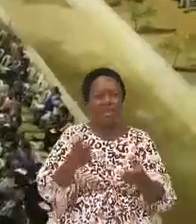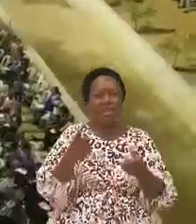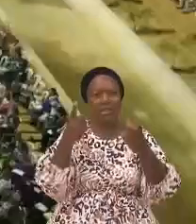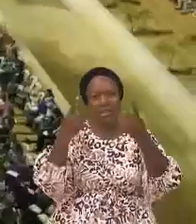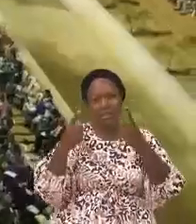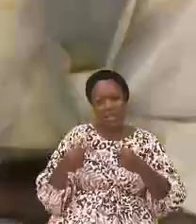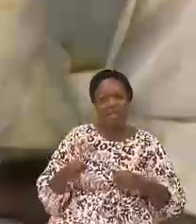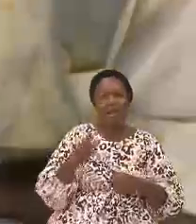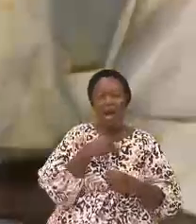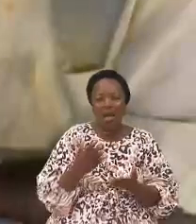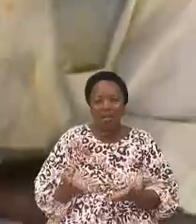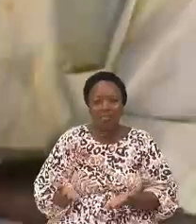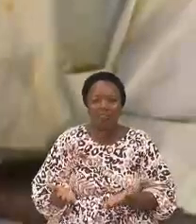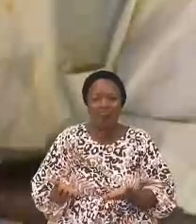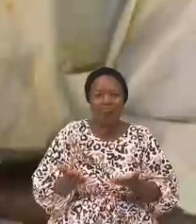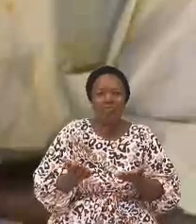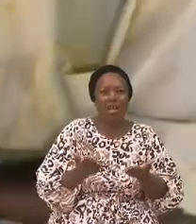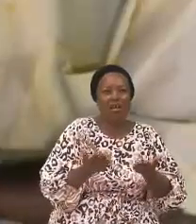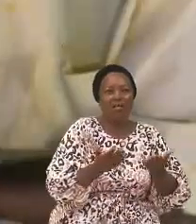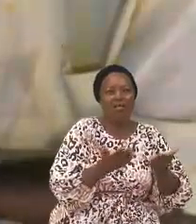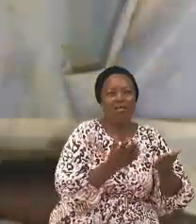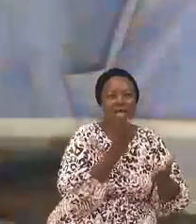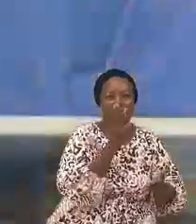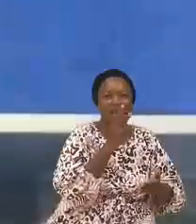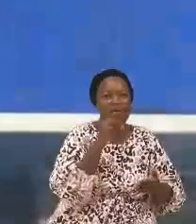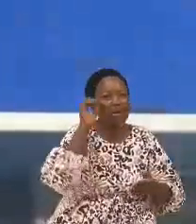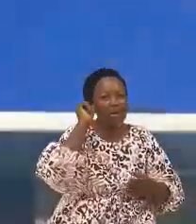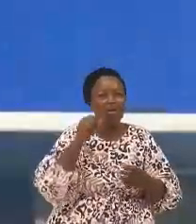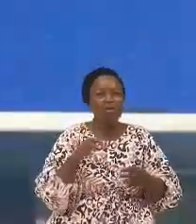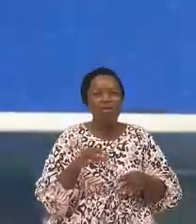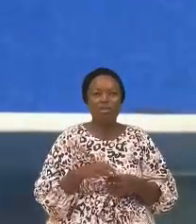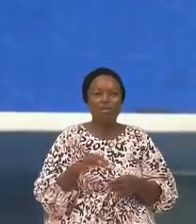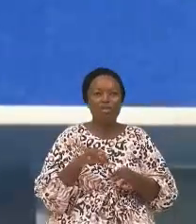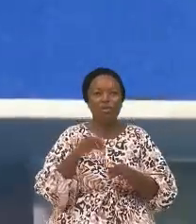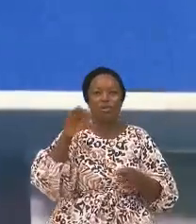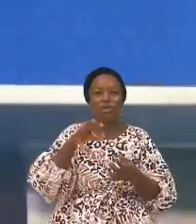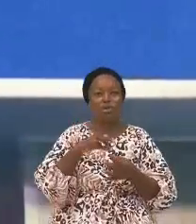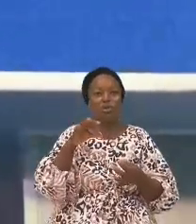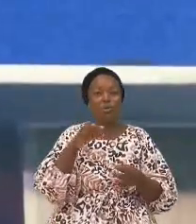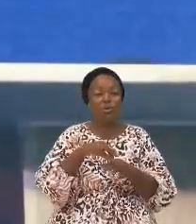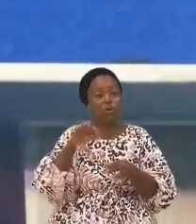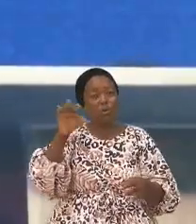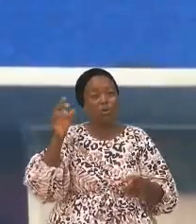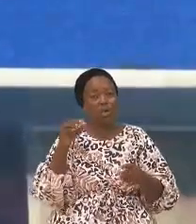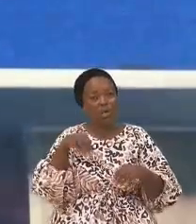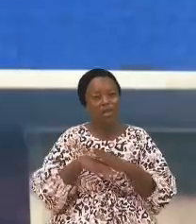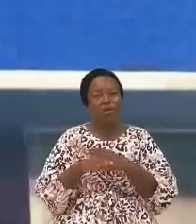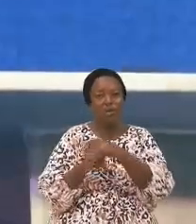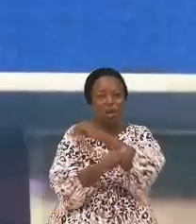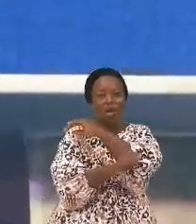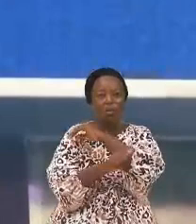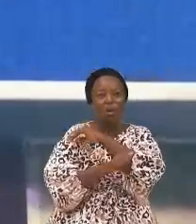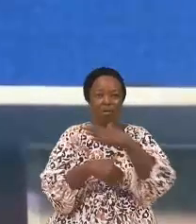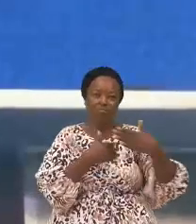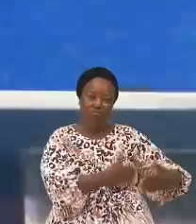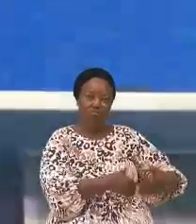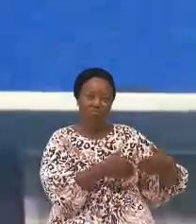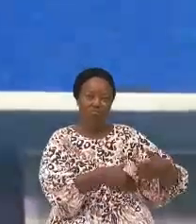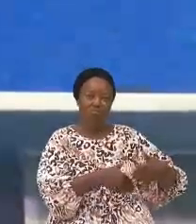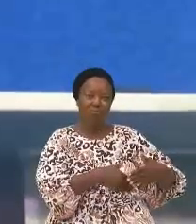he was buried and the angels came and carried him, his soul,